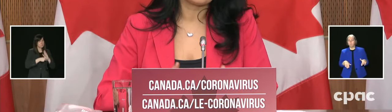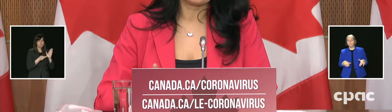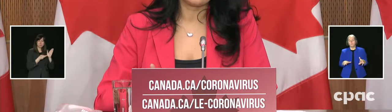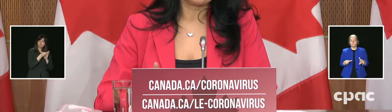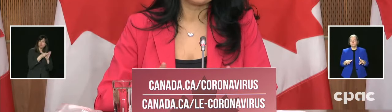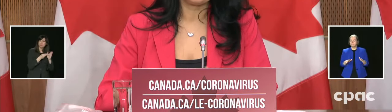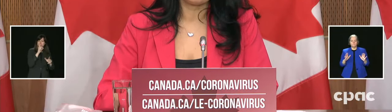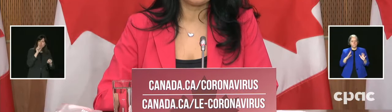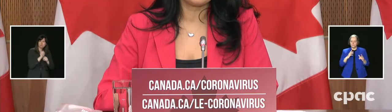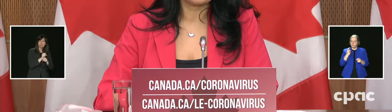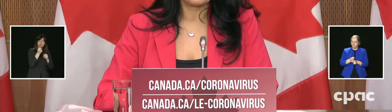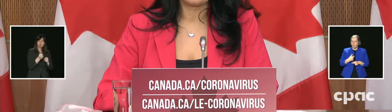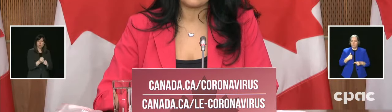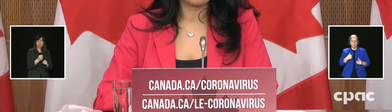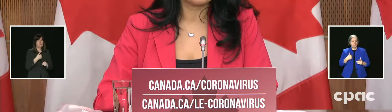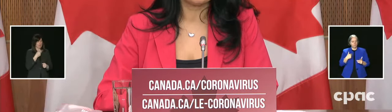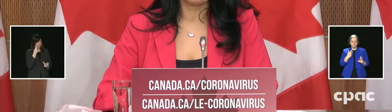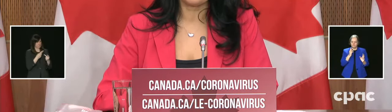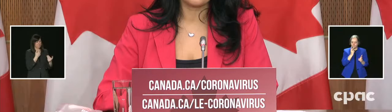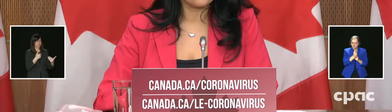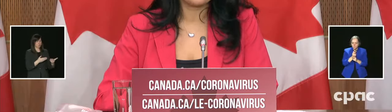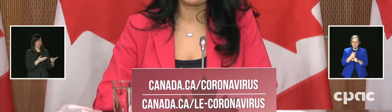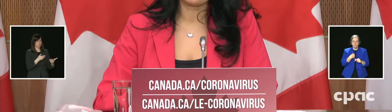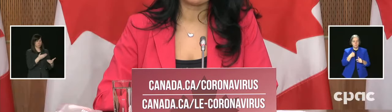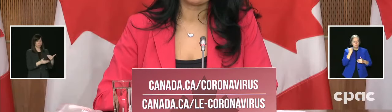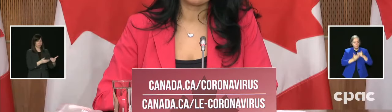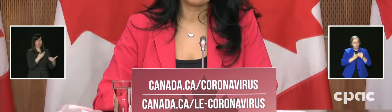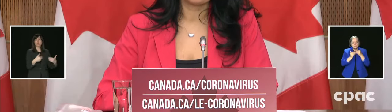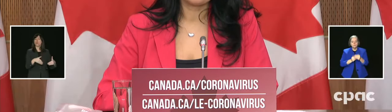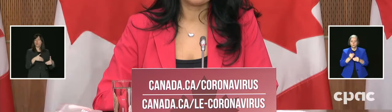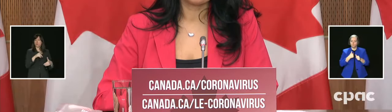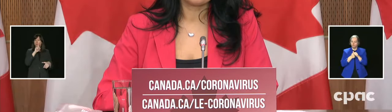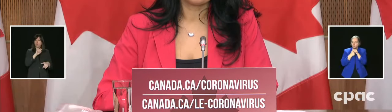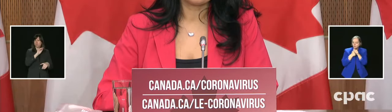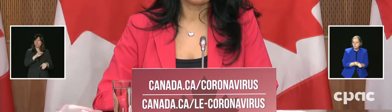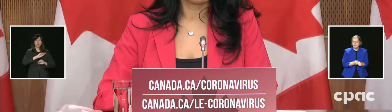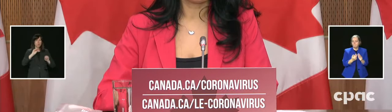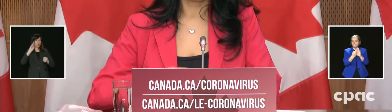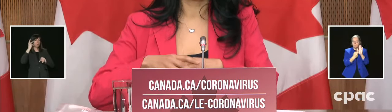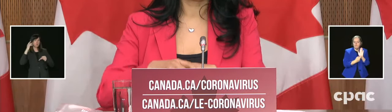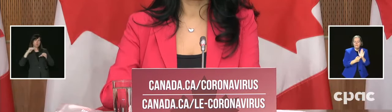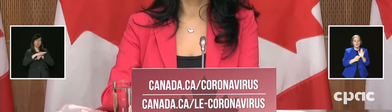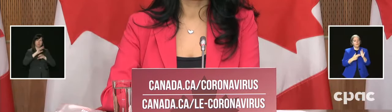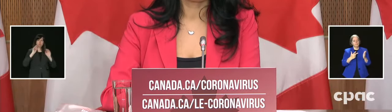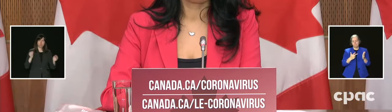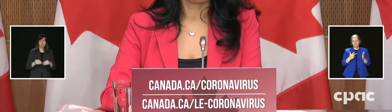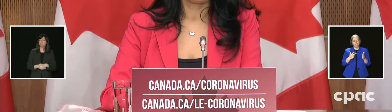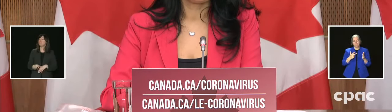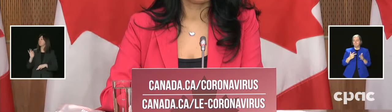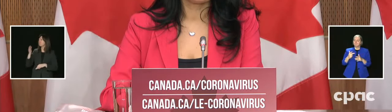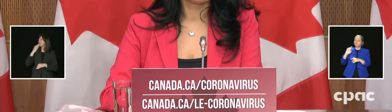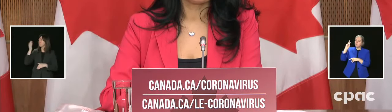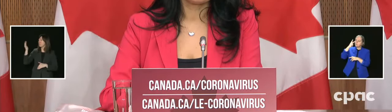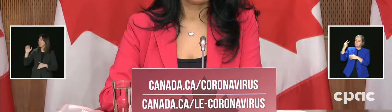having seen it from the inside, it absolutely 100% is. Thank you. Operator, next